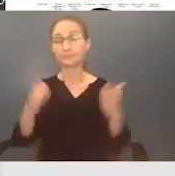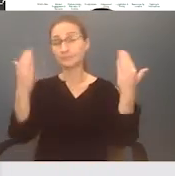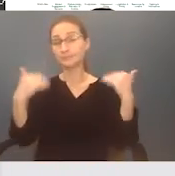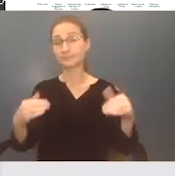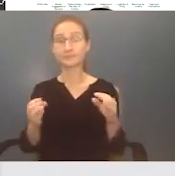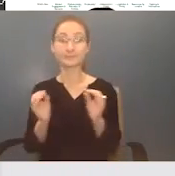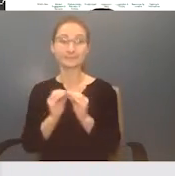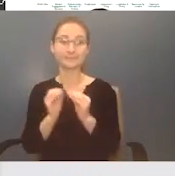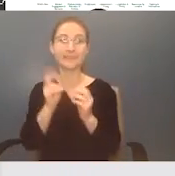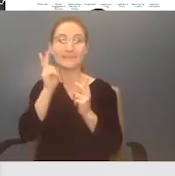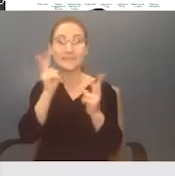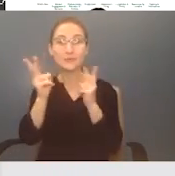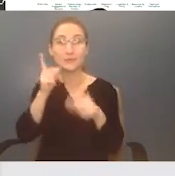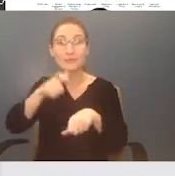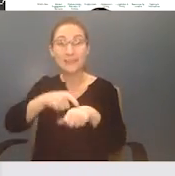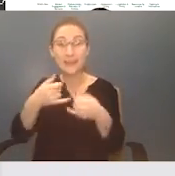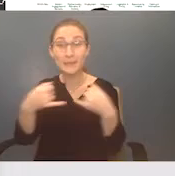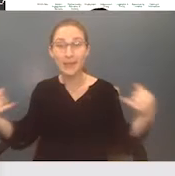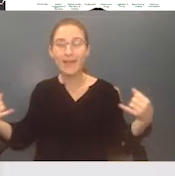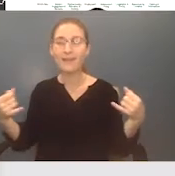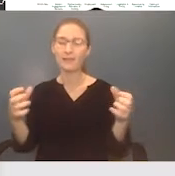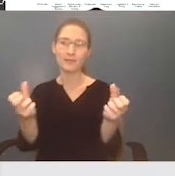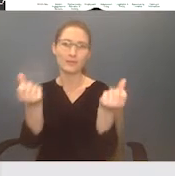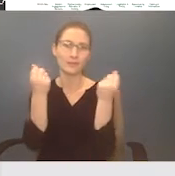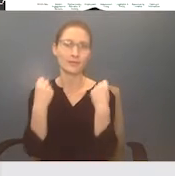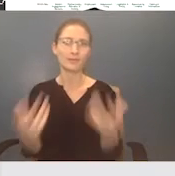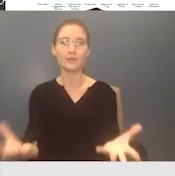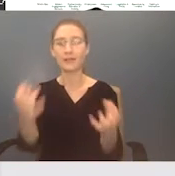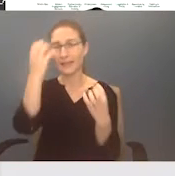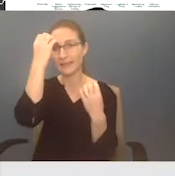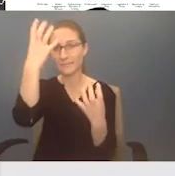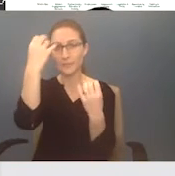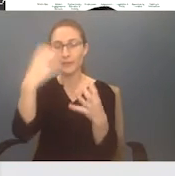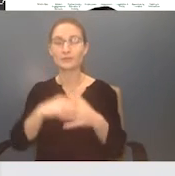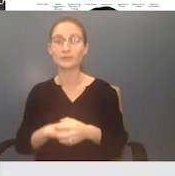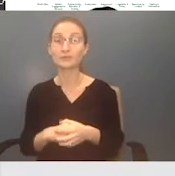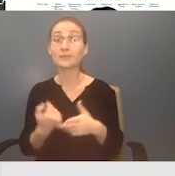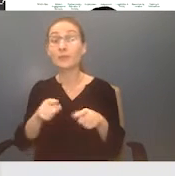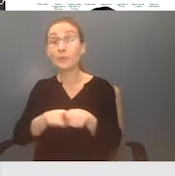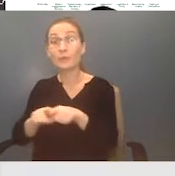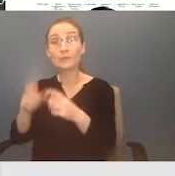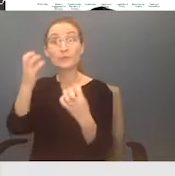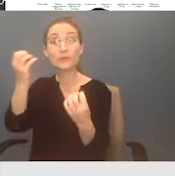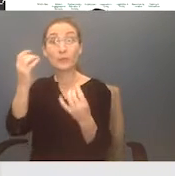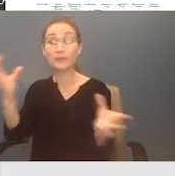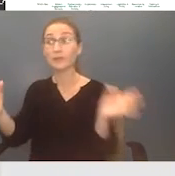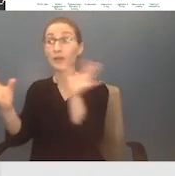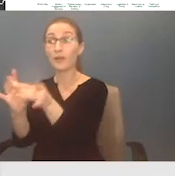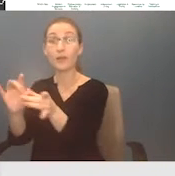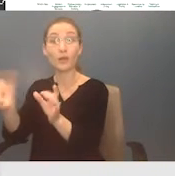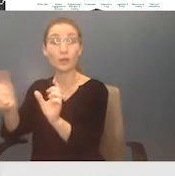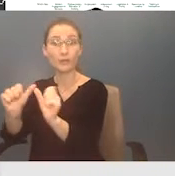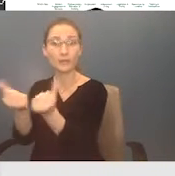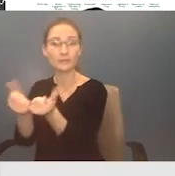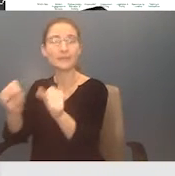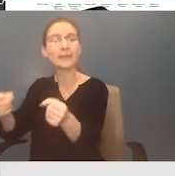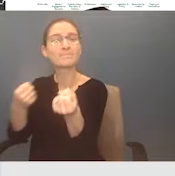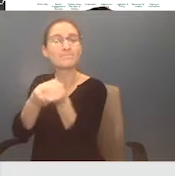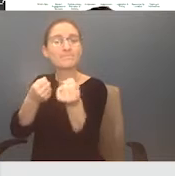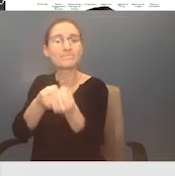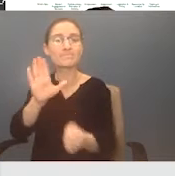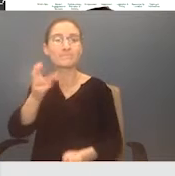You can see there's a visual timeline. There's just so much information. There's also information about getting connected with agencies that can help support the